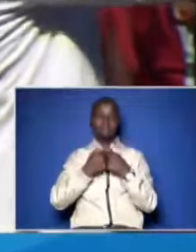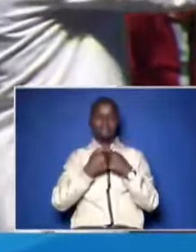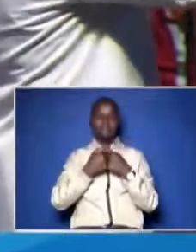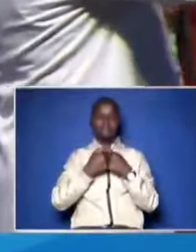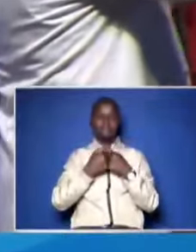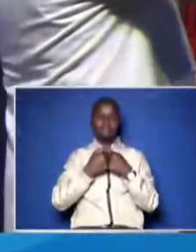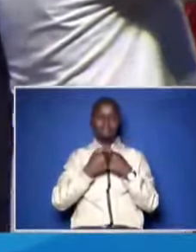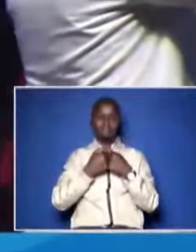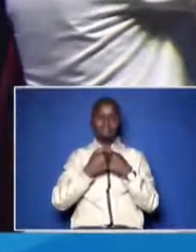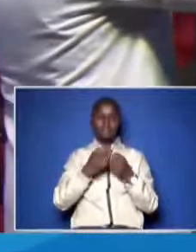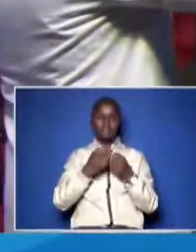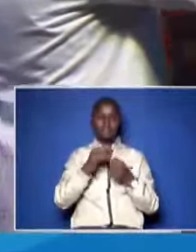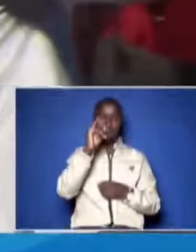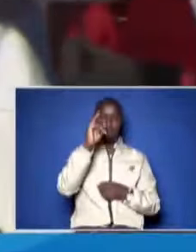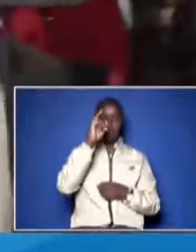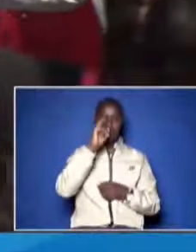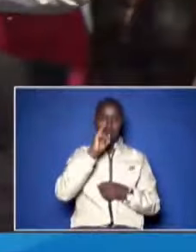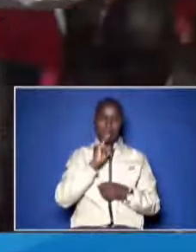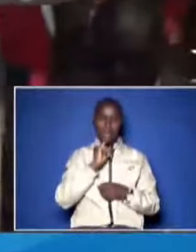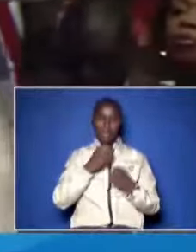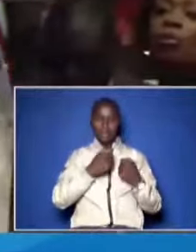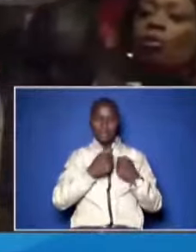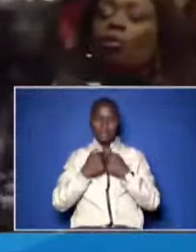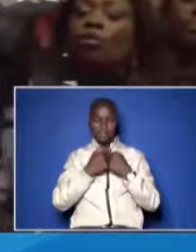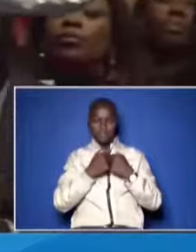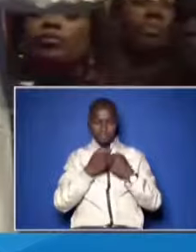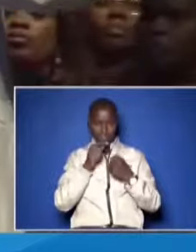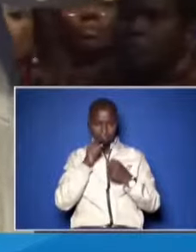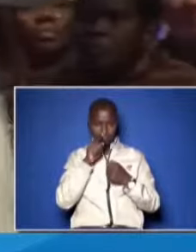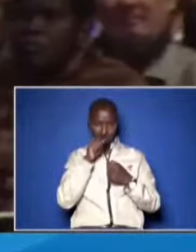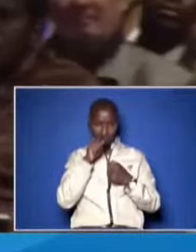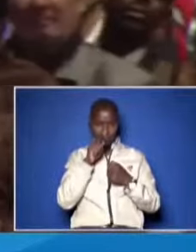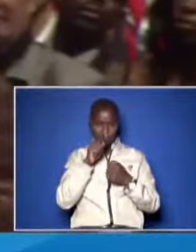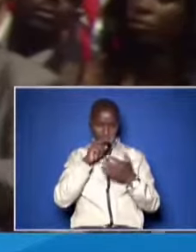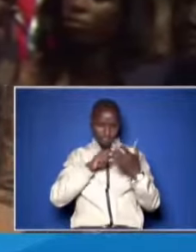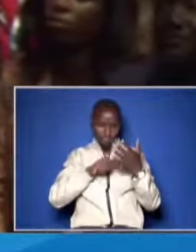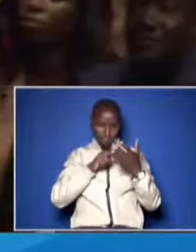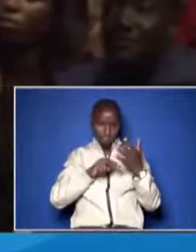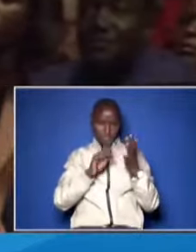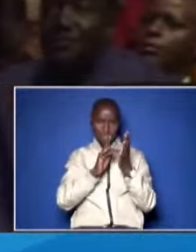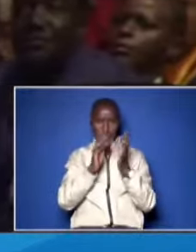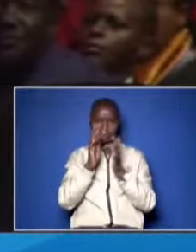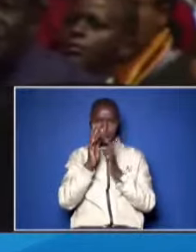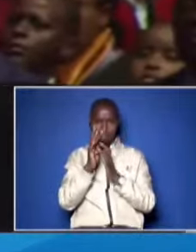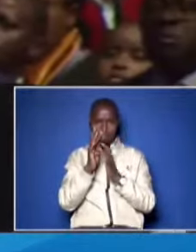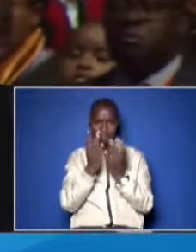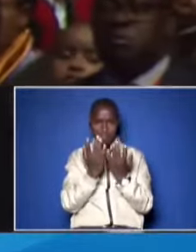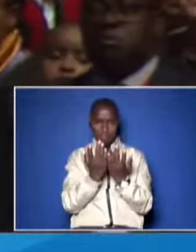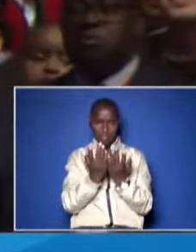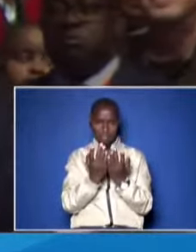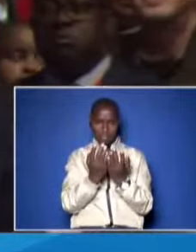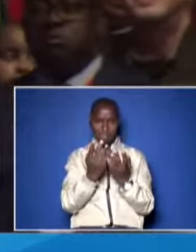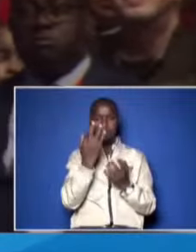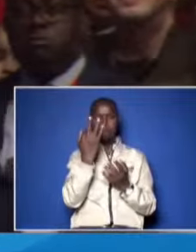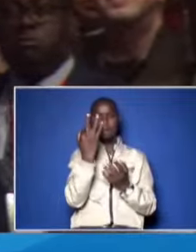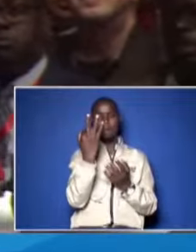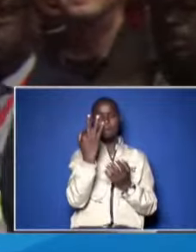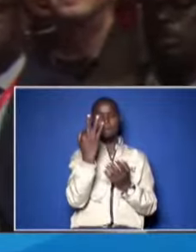challenge I challenge you to read the Bible three times a